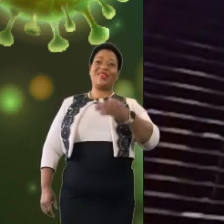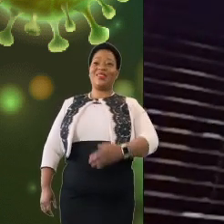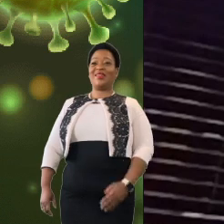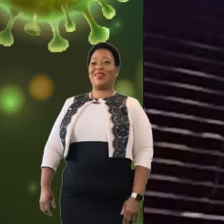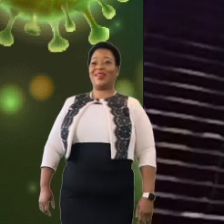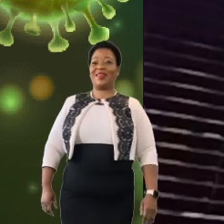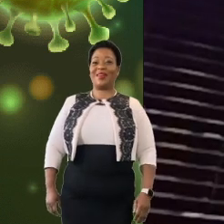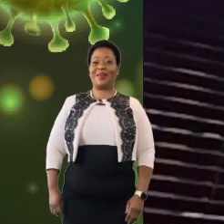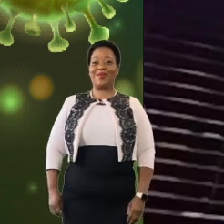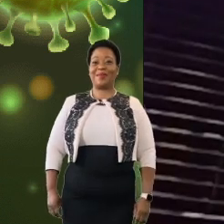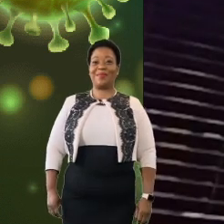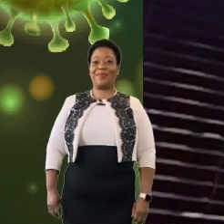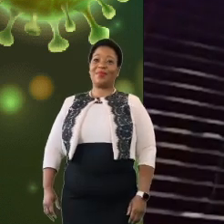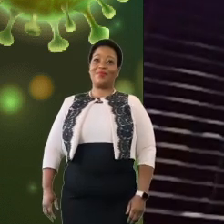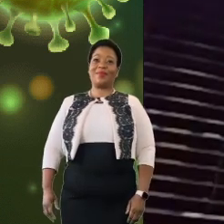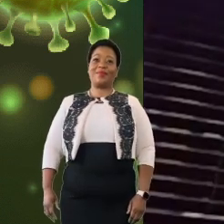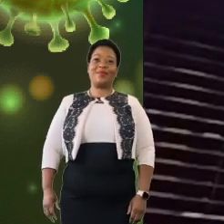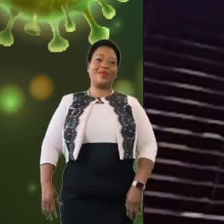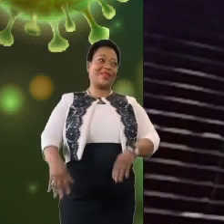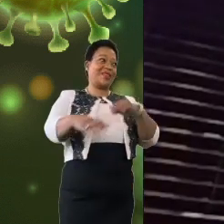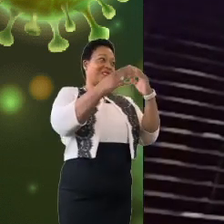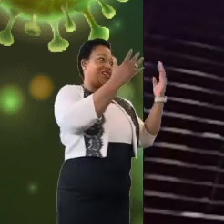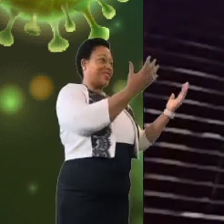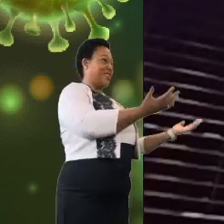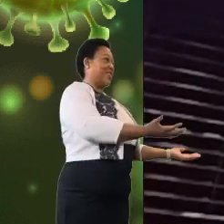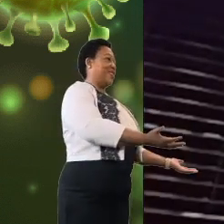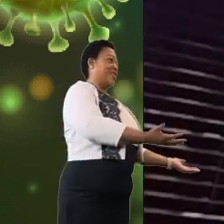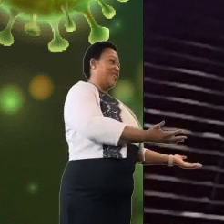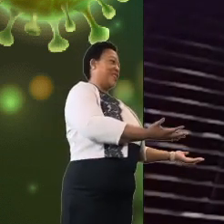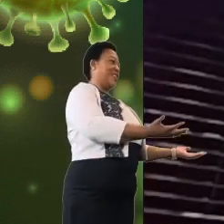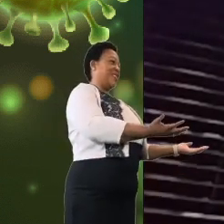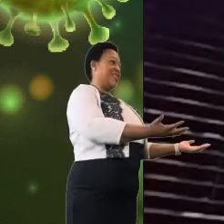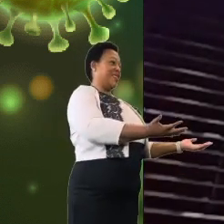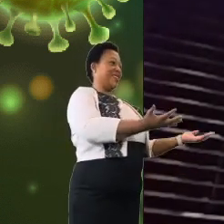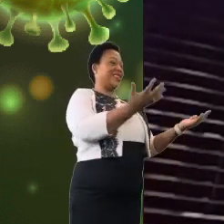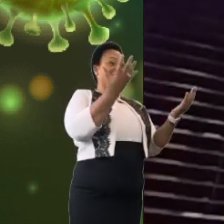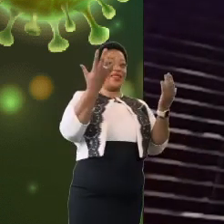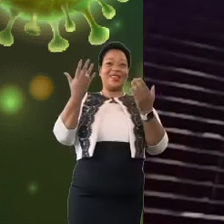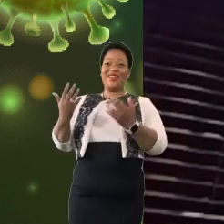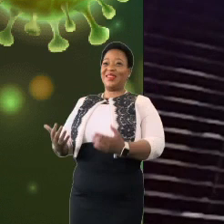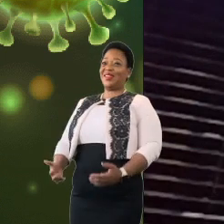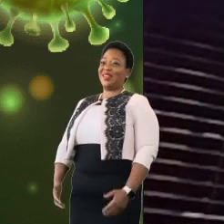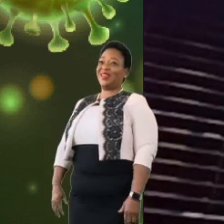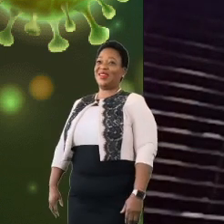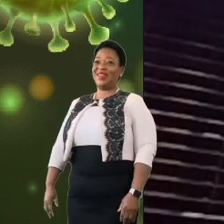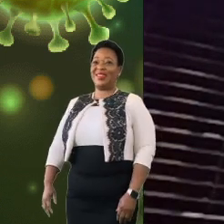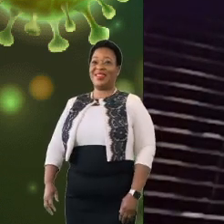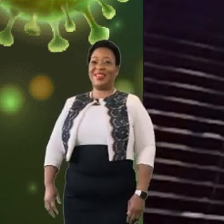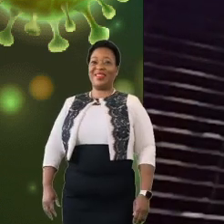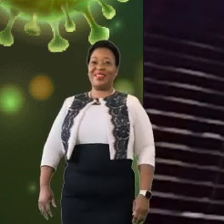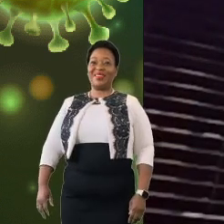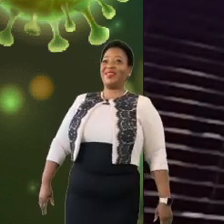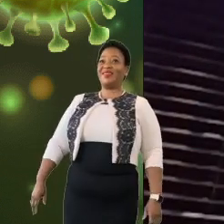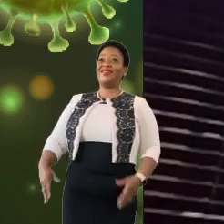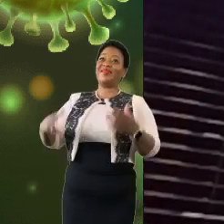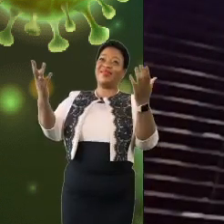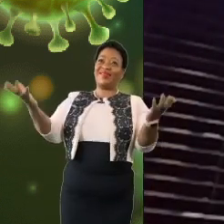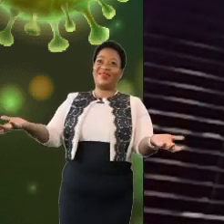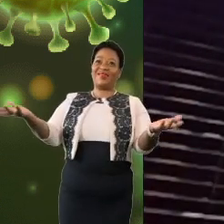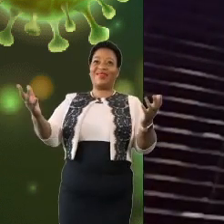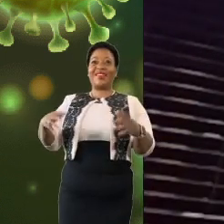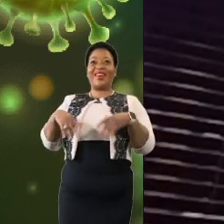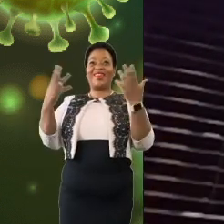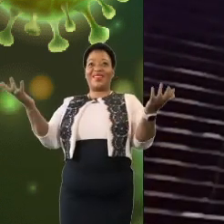every one of those doors. And I think we are very lucky as a province that the business community that we